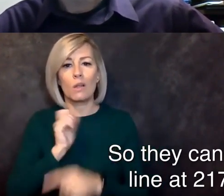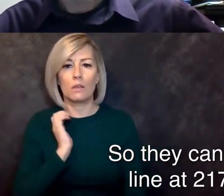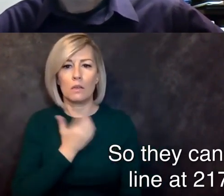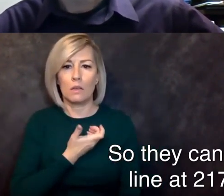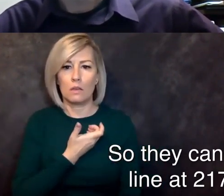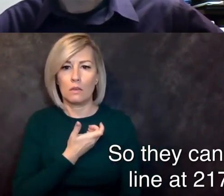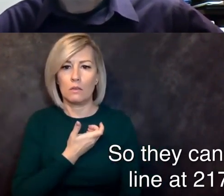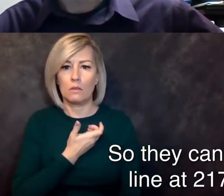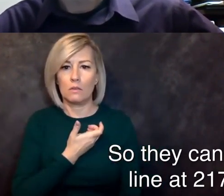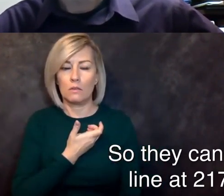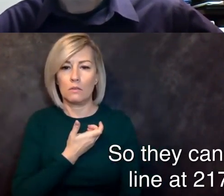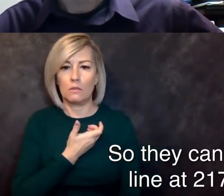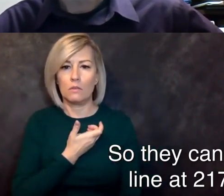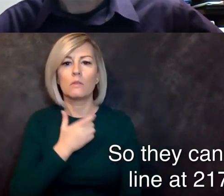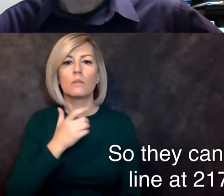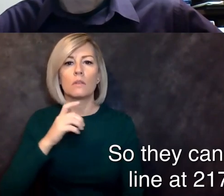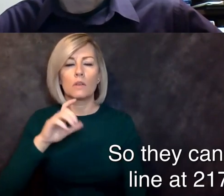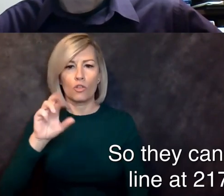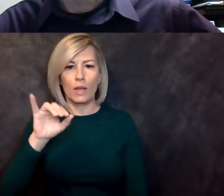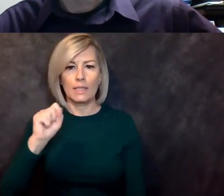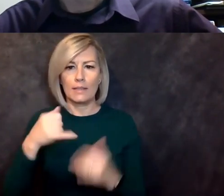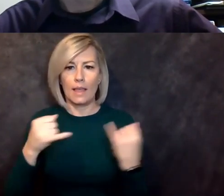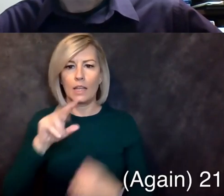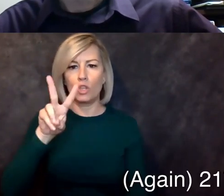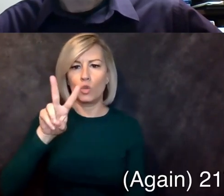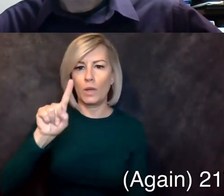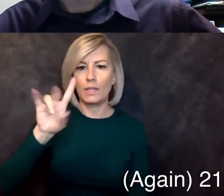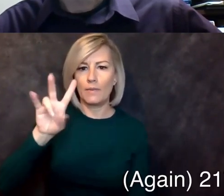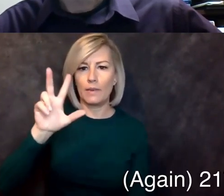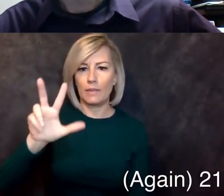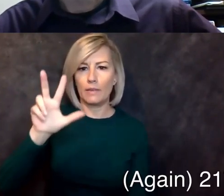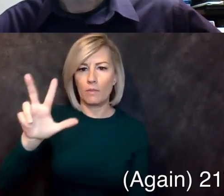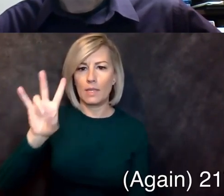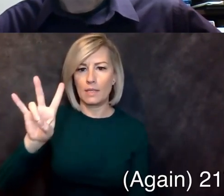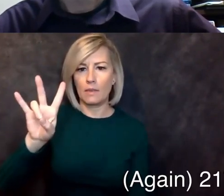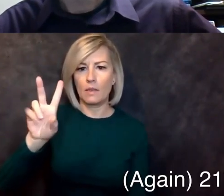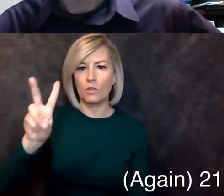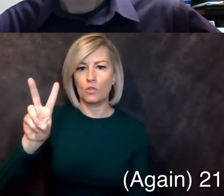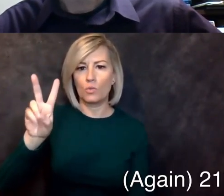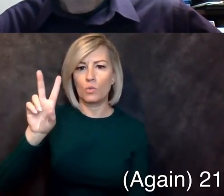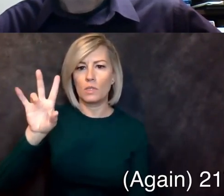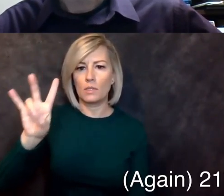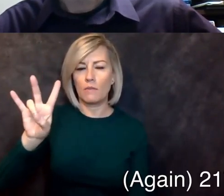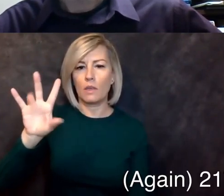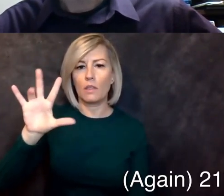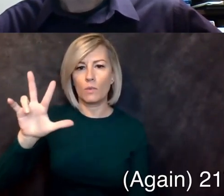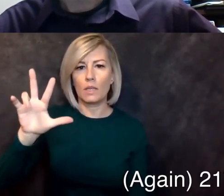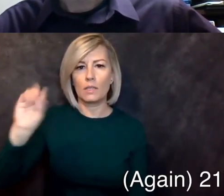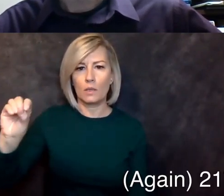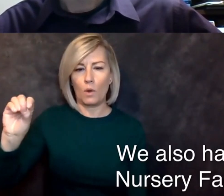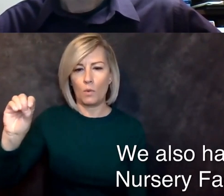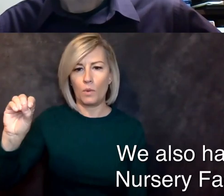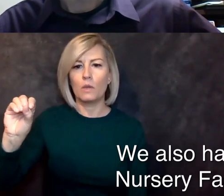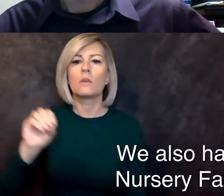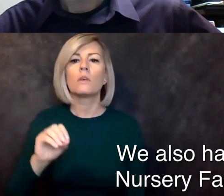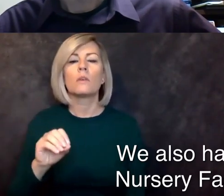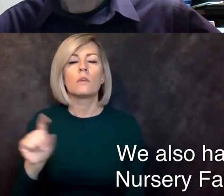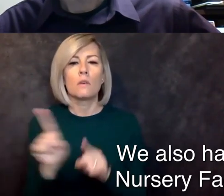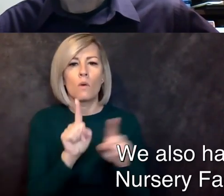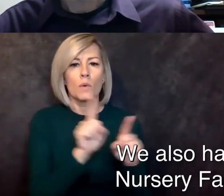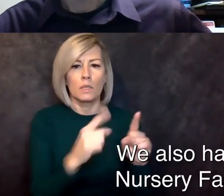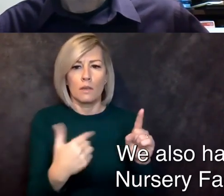crisis line at 217-337-2730. We also